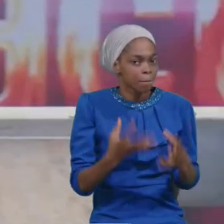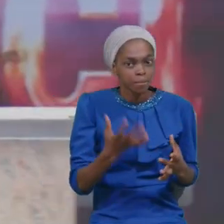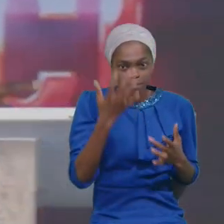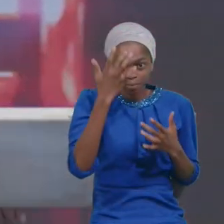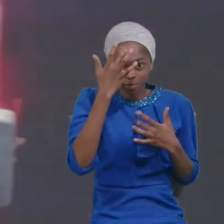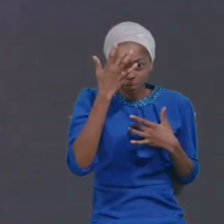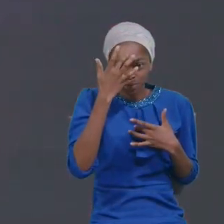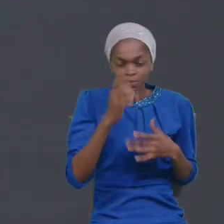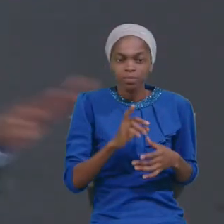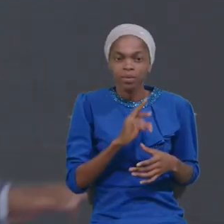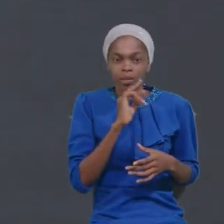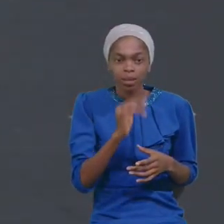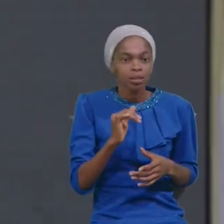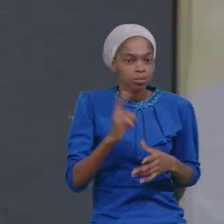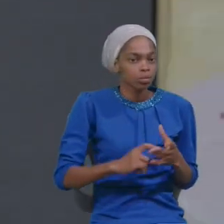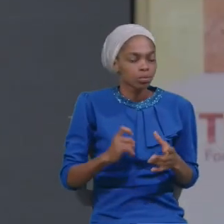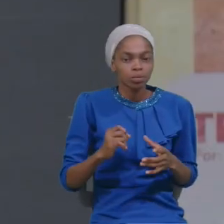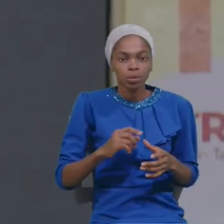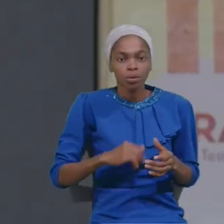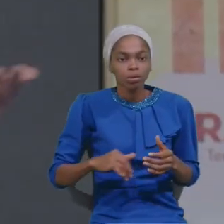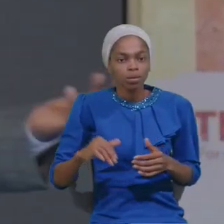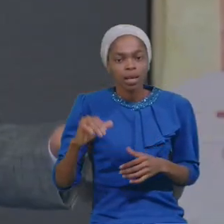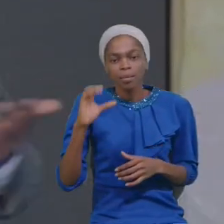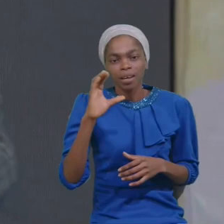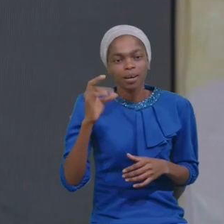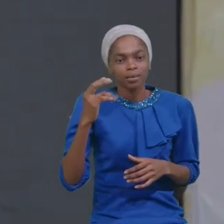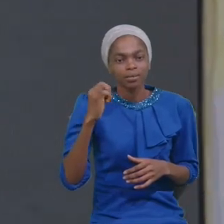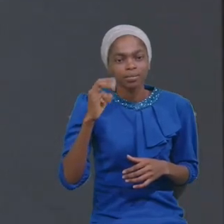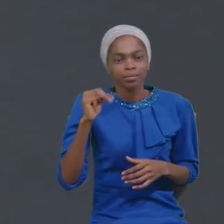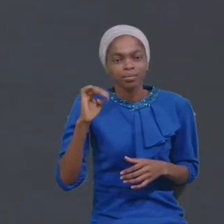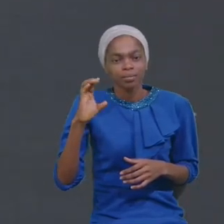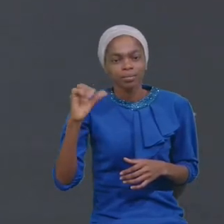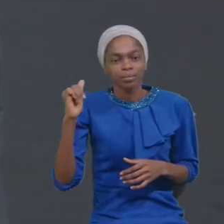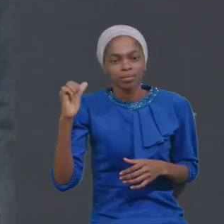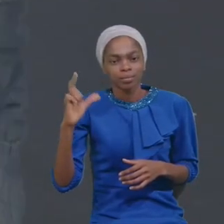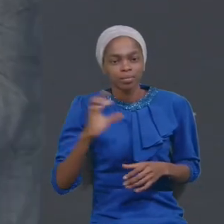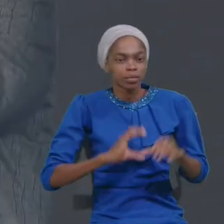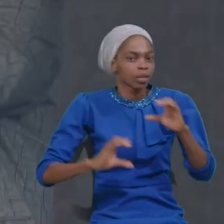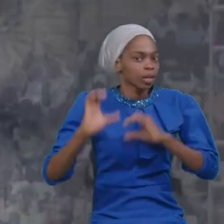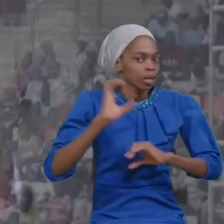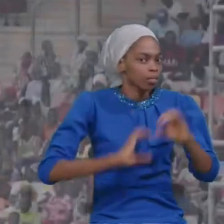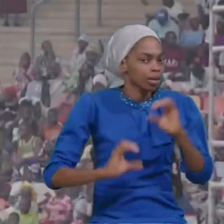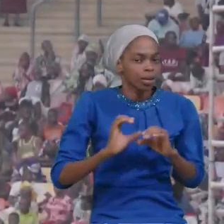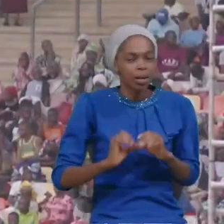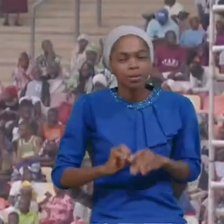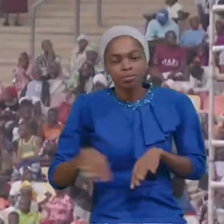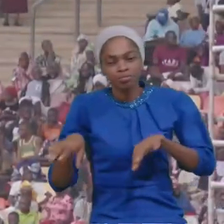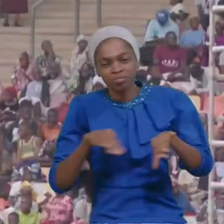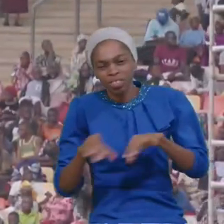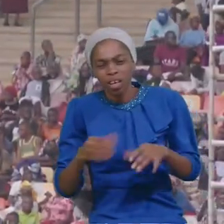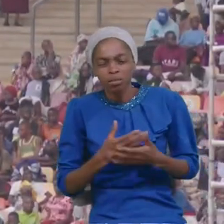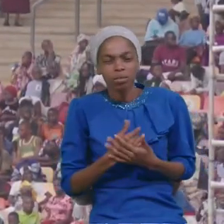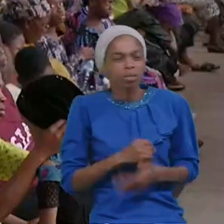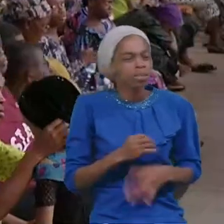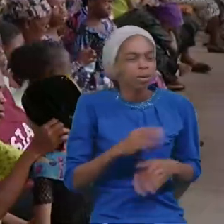the jolting and all the evil things. Many of those physical hurts that come out in the body